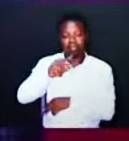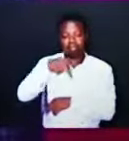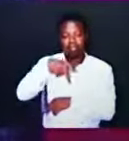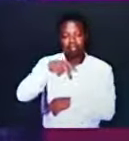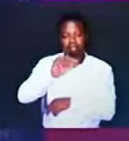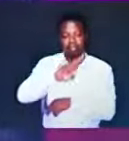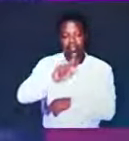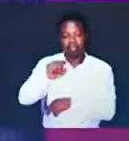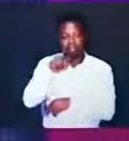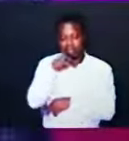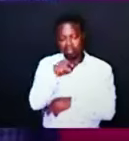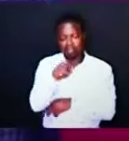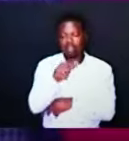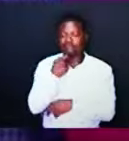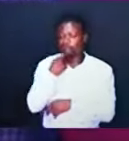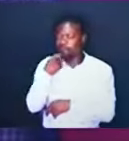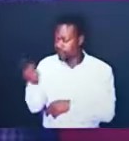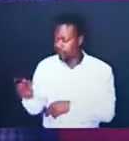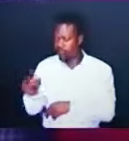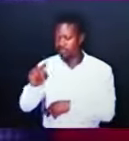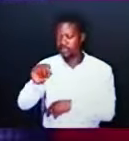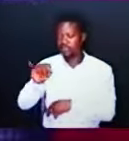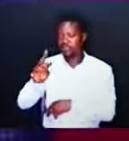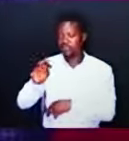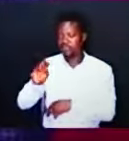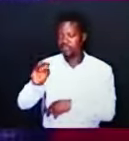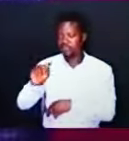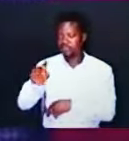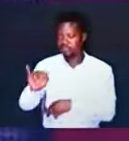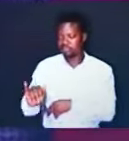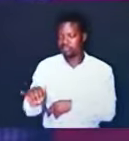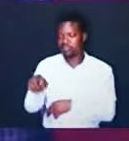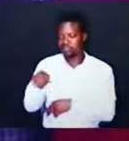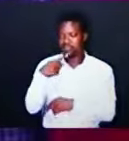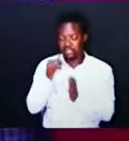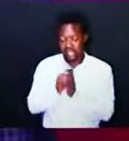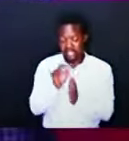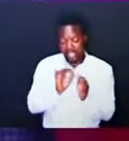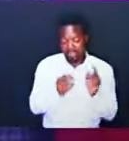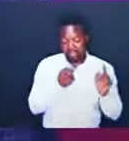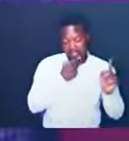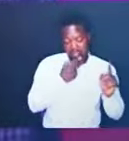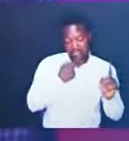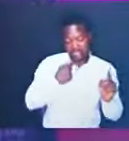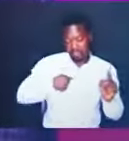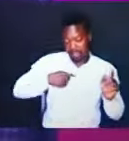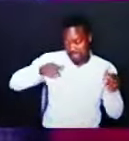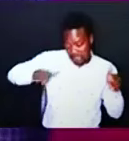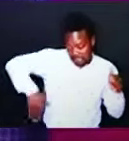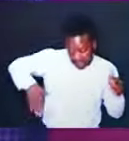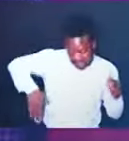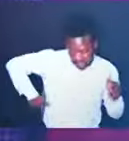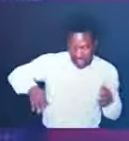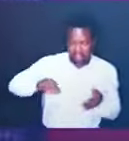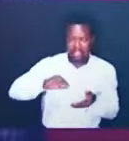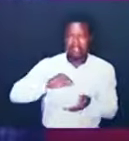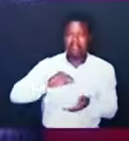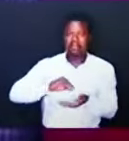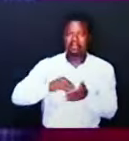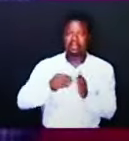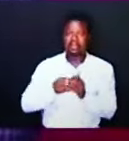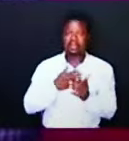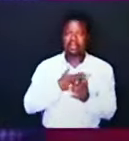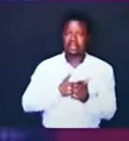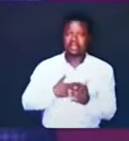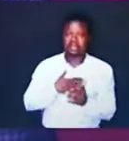household, God's church. That is what he means. All country Timothy, you say me pentema ba dia wo no nanso say